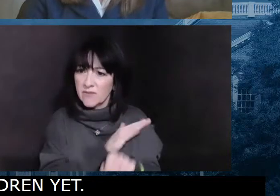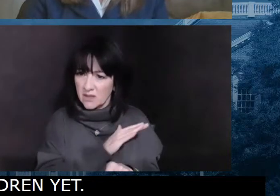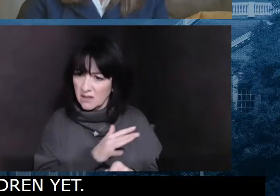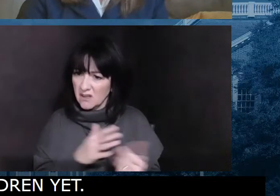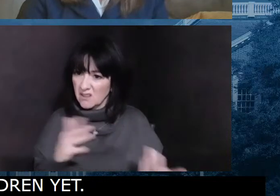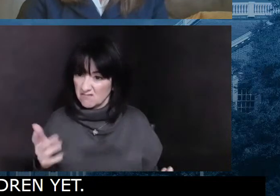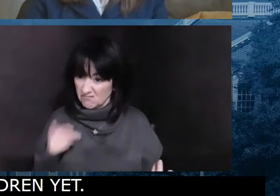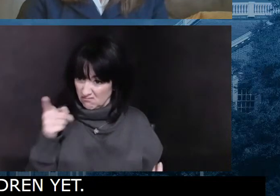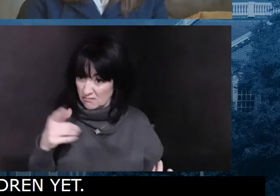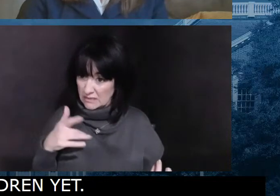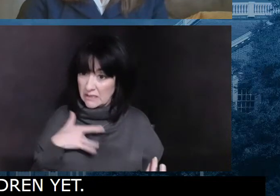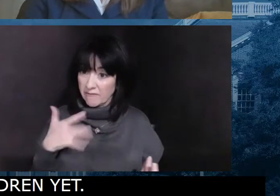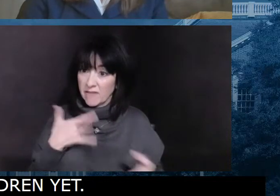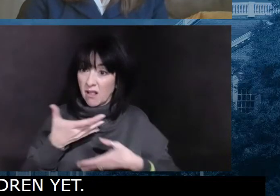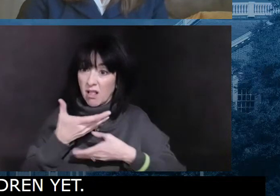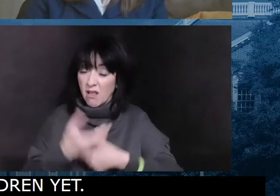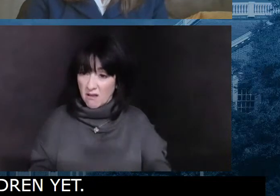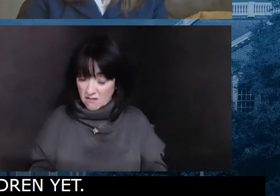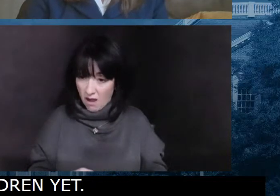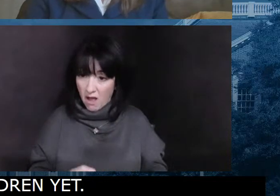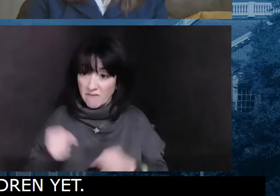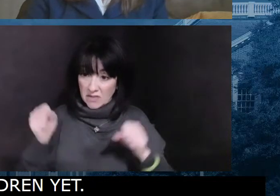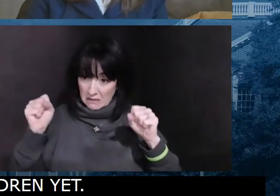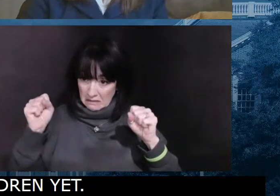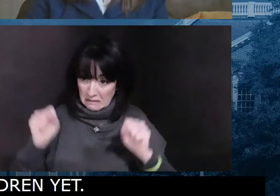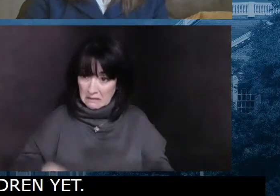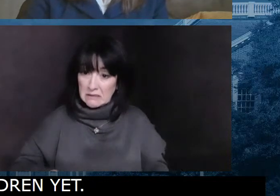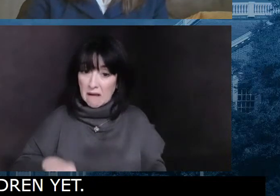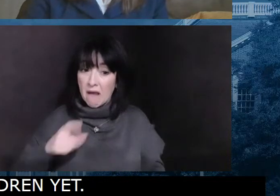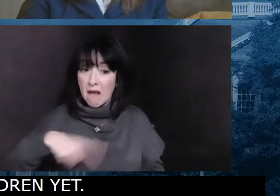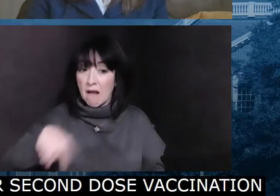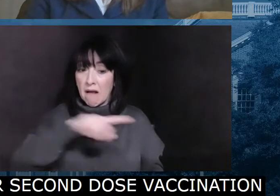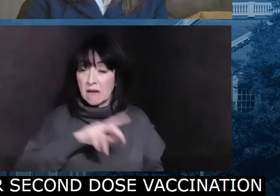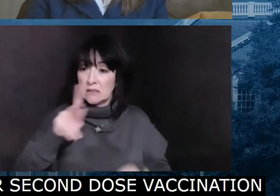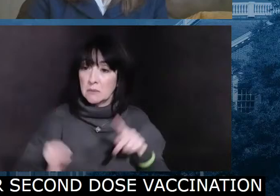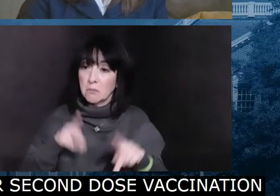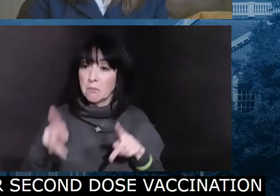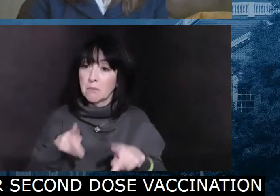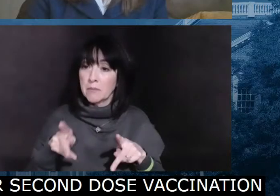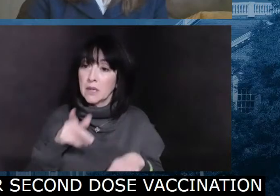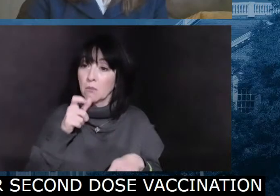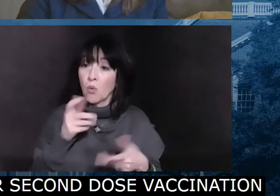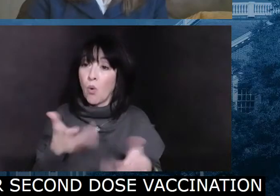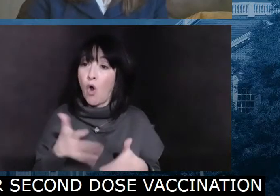everyone to receive their second doses within the CDC's recommended timeframe?